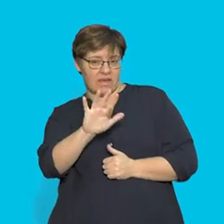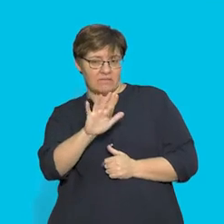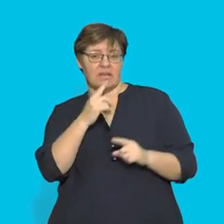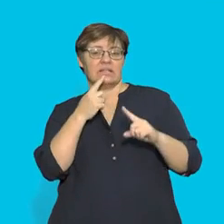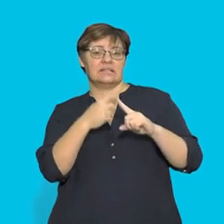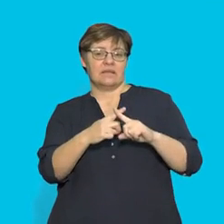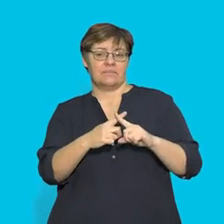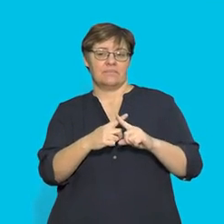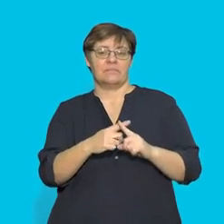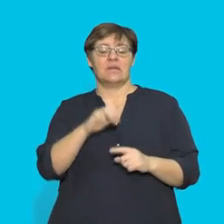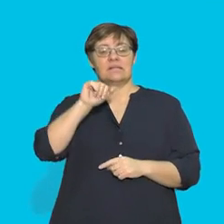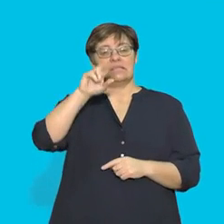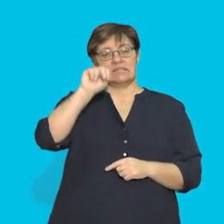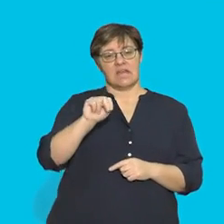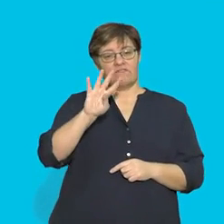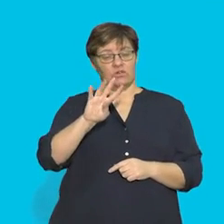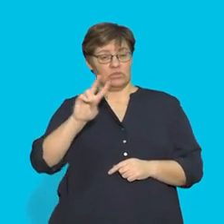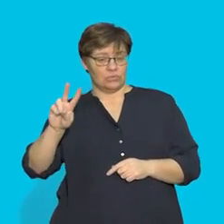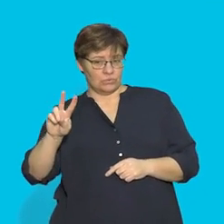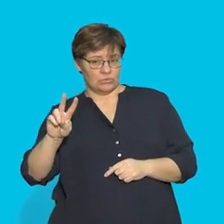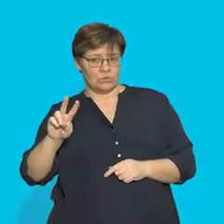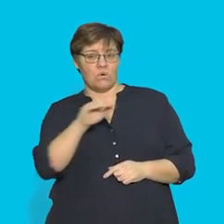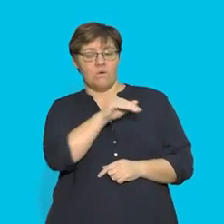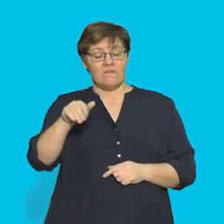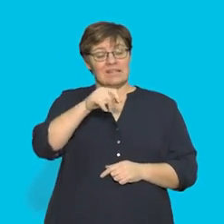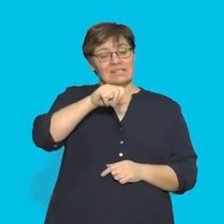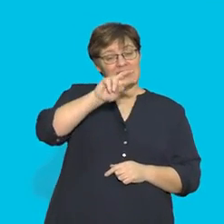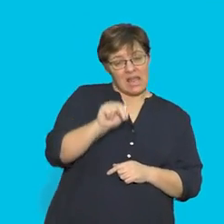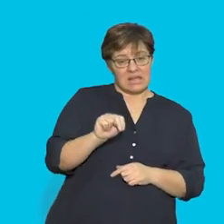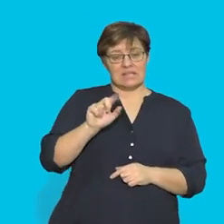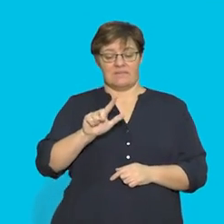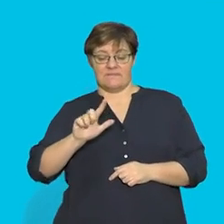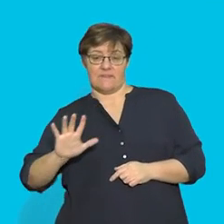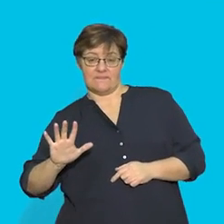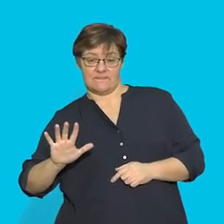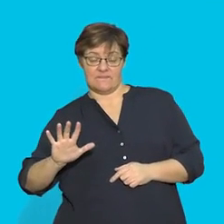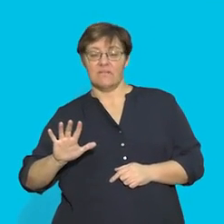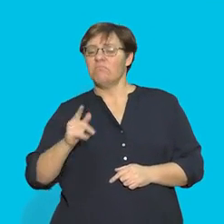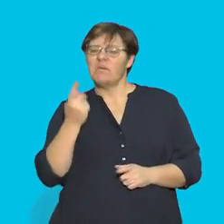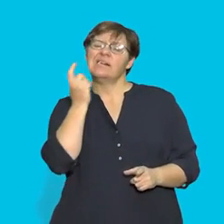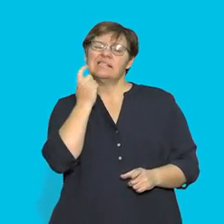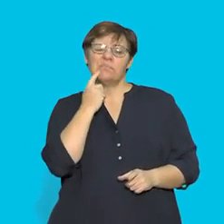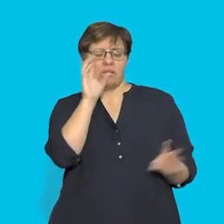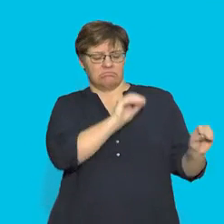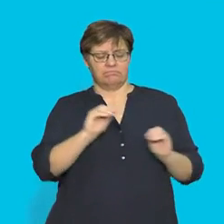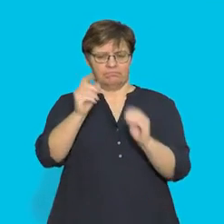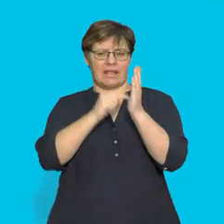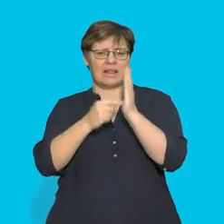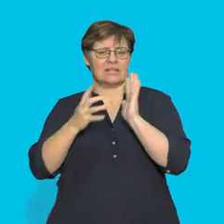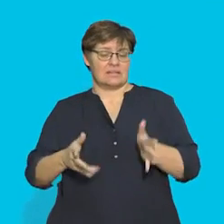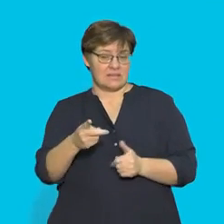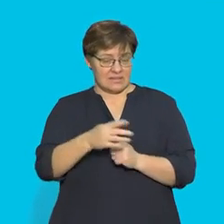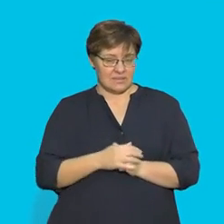68.5 times sine of 42 over sine of 75. And then it's pretty simple. We're going to just put this into